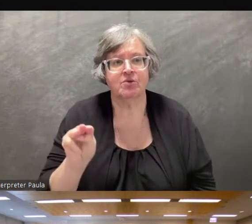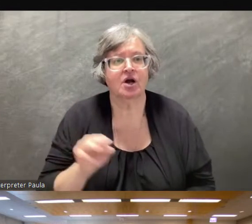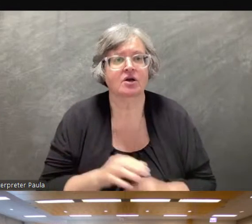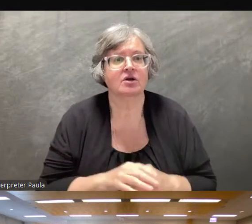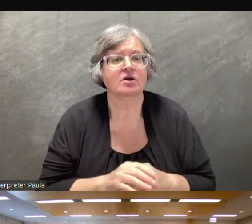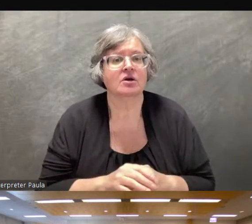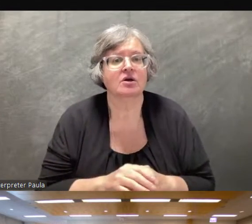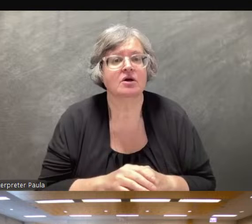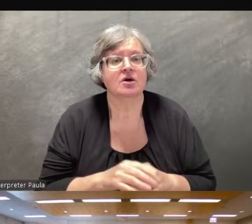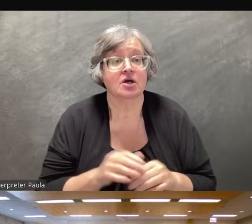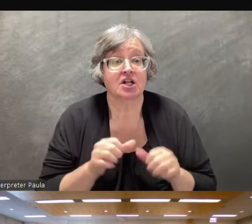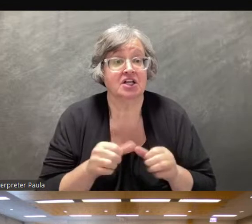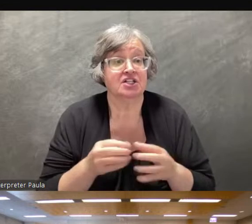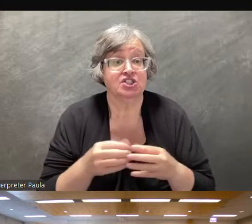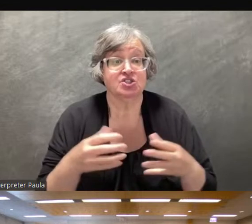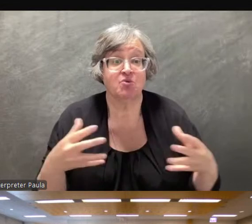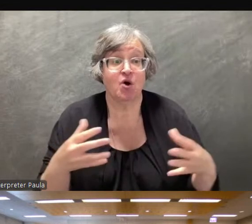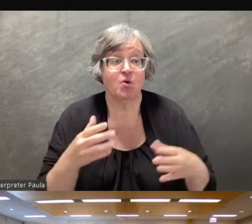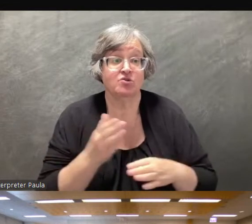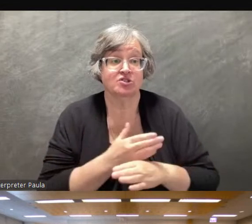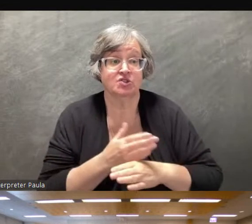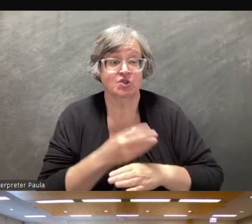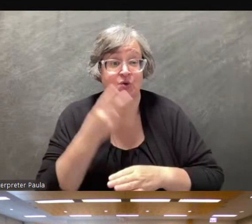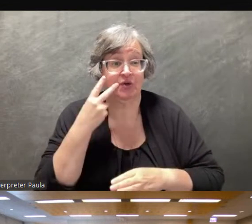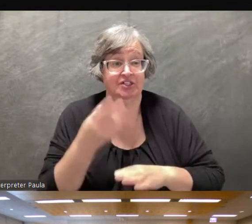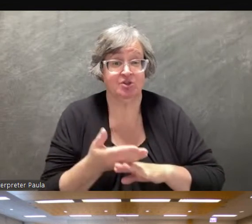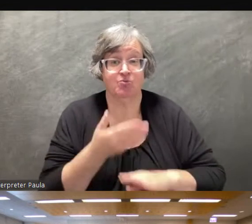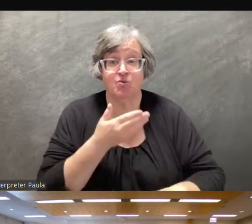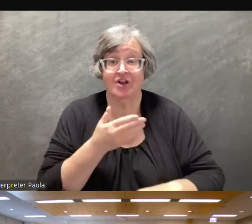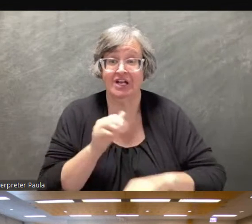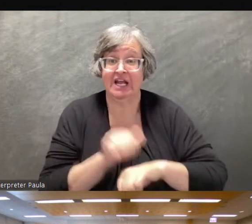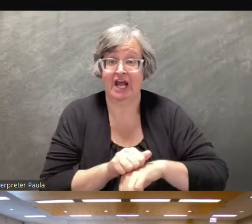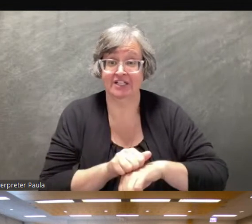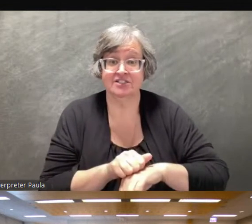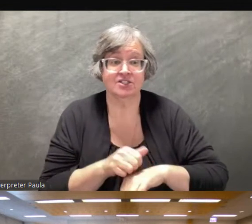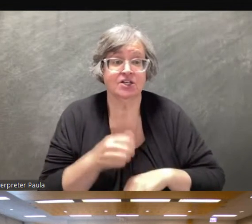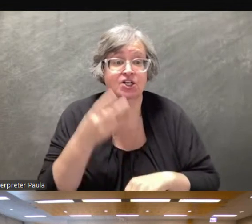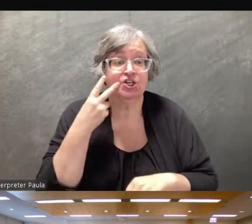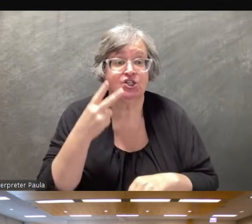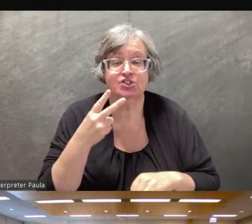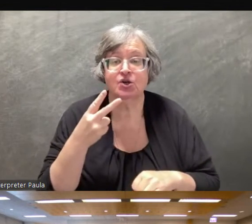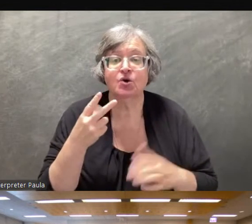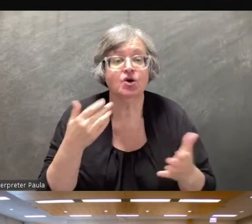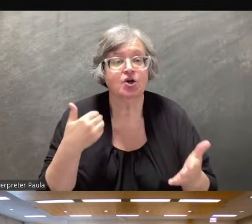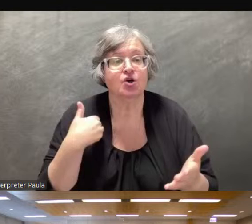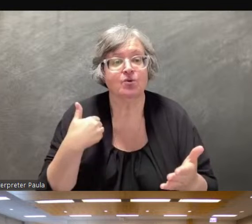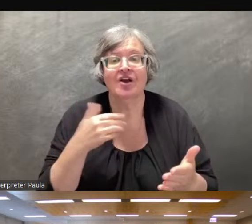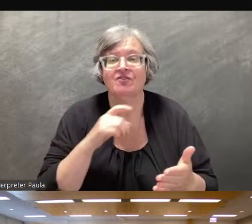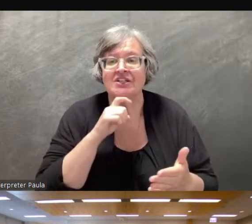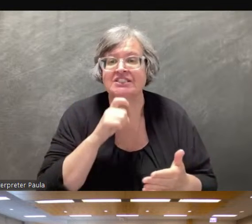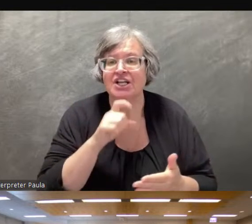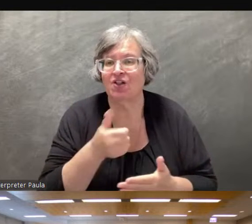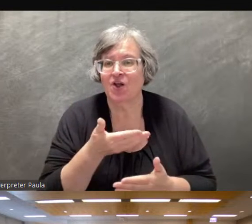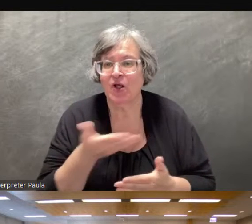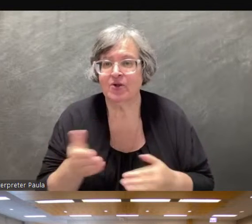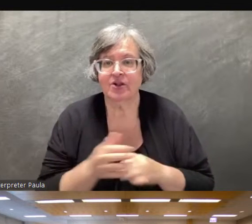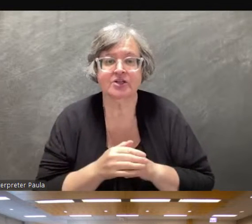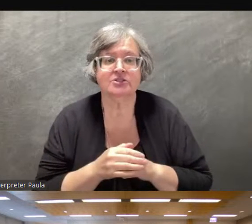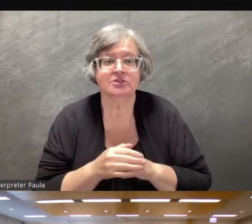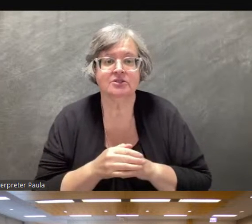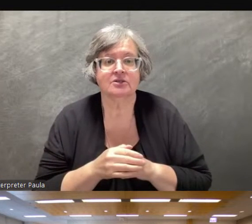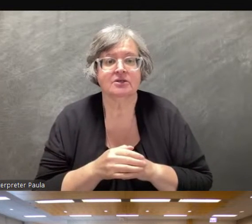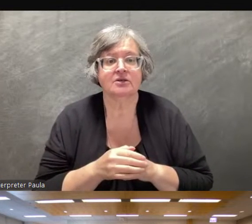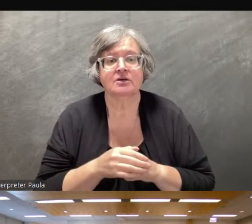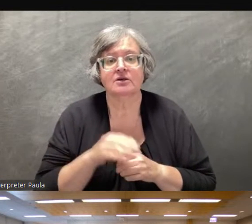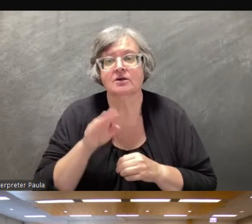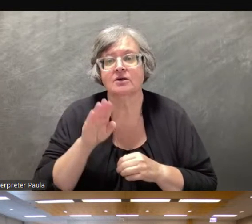stations continue to grow. So here you can see the precast panels for platforms. I've shown you kind of the steel and other aspects of these stations. So here at Bryn